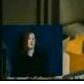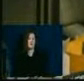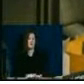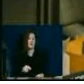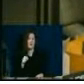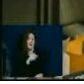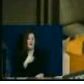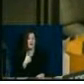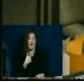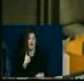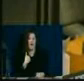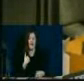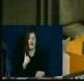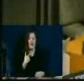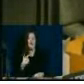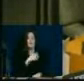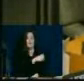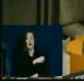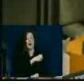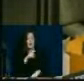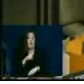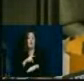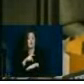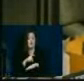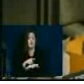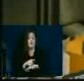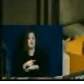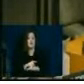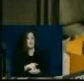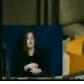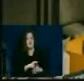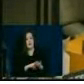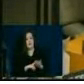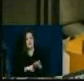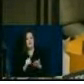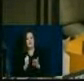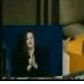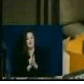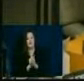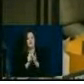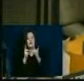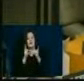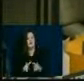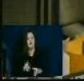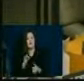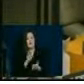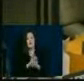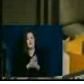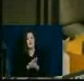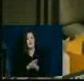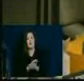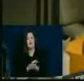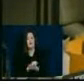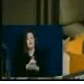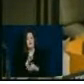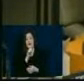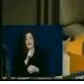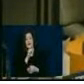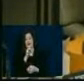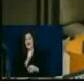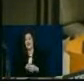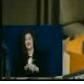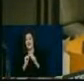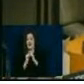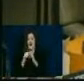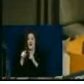They have a statutory power and duty to contract with a director of schools. Now, the question is,